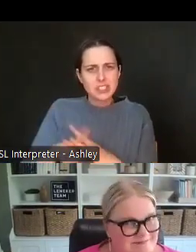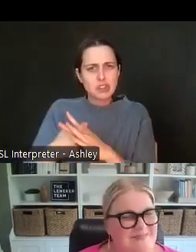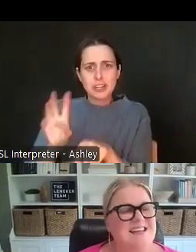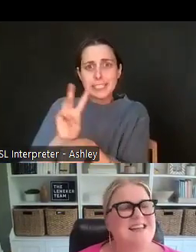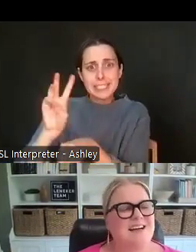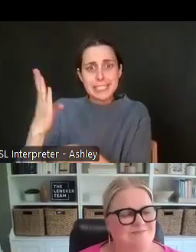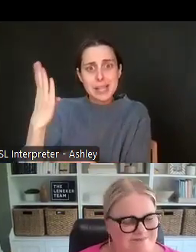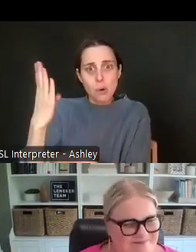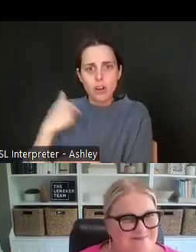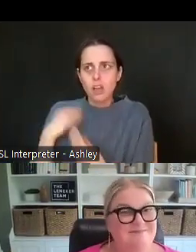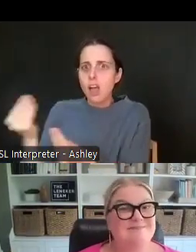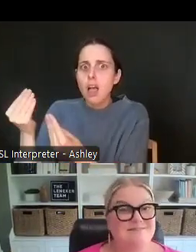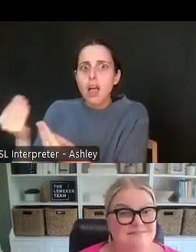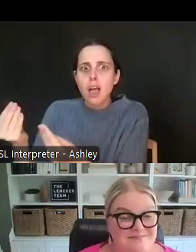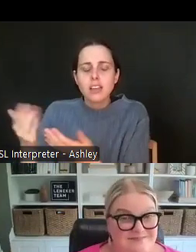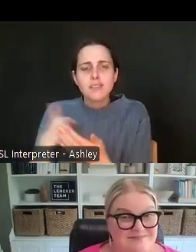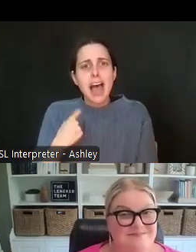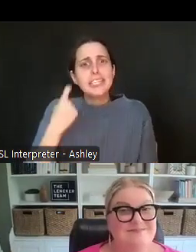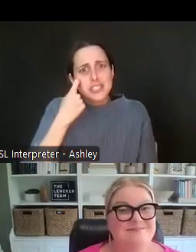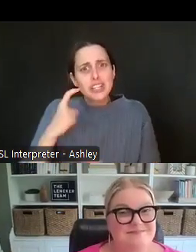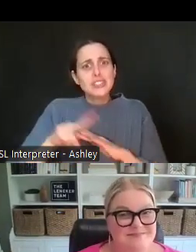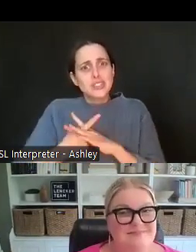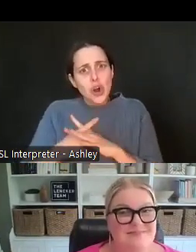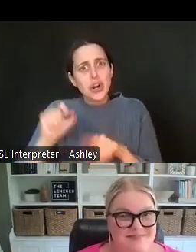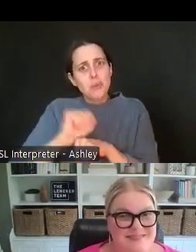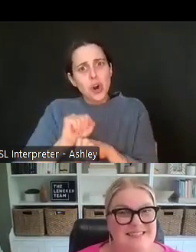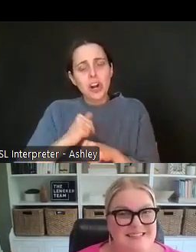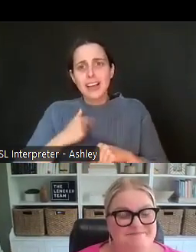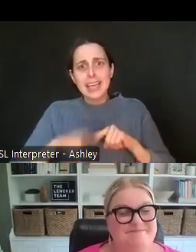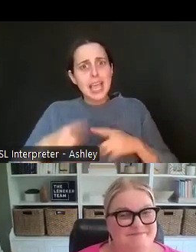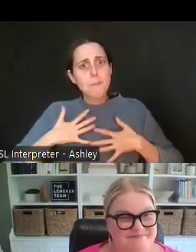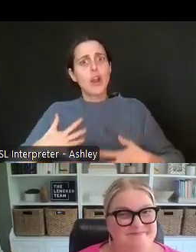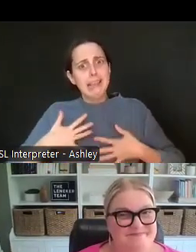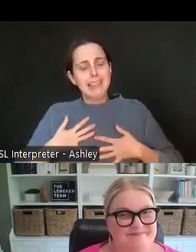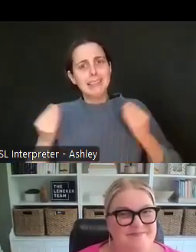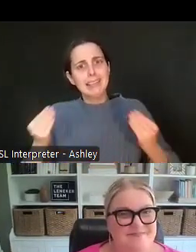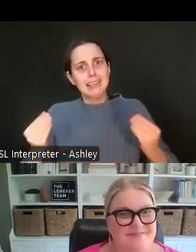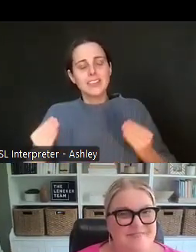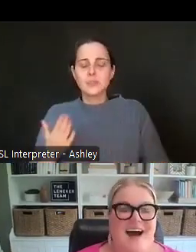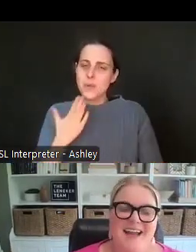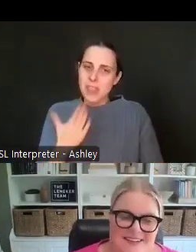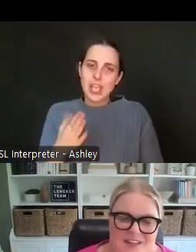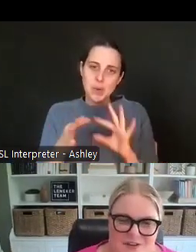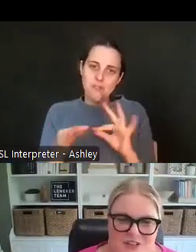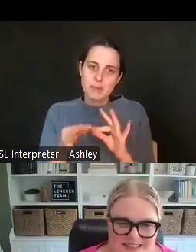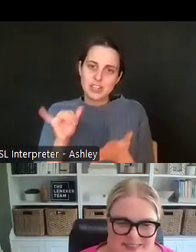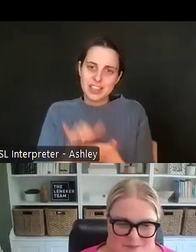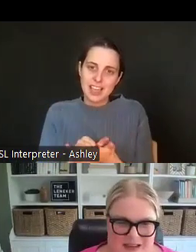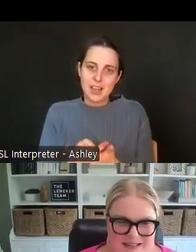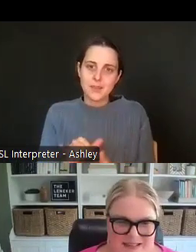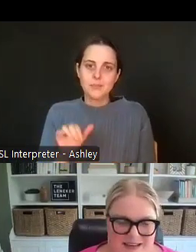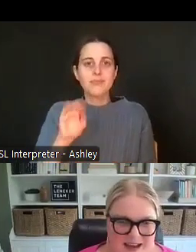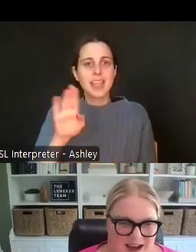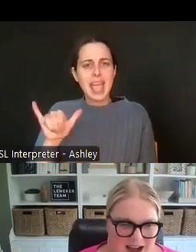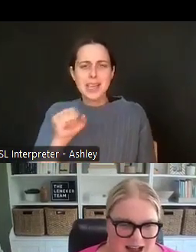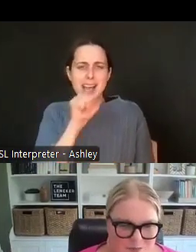6 o'clock. I'm like, oh my God, I just started. I can't even breathe. So that's really thoughtful. Thank you for that. Love that you just said that